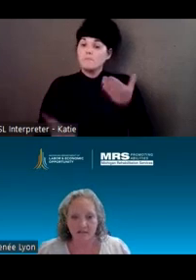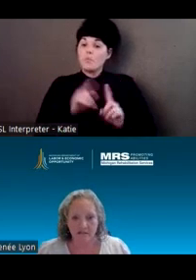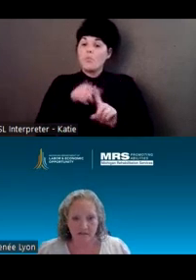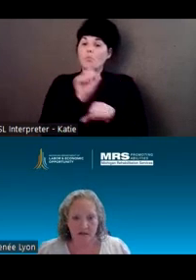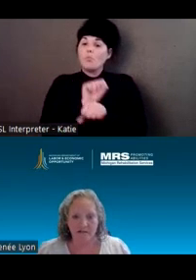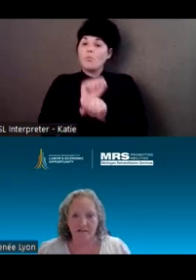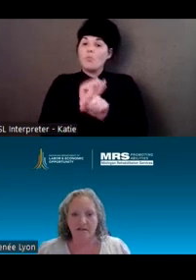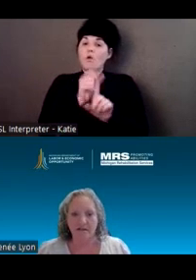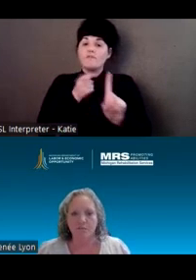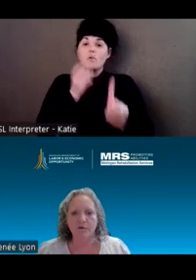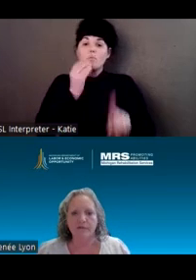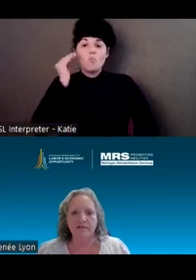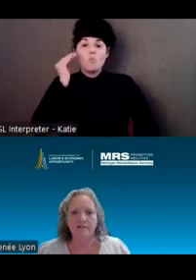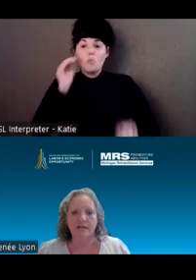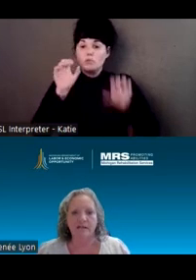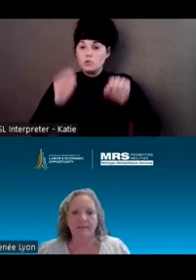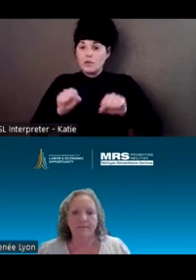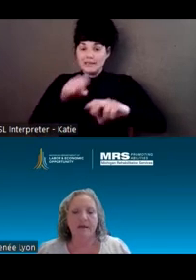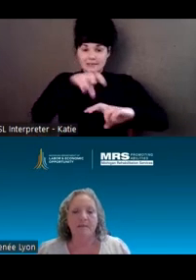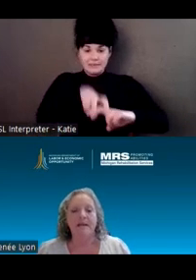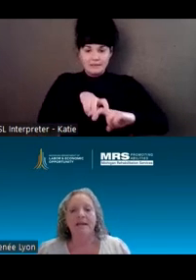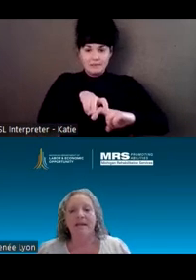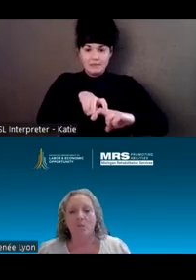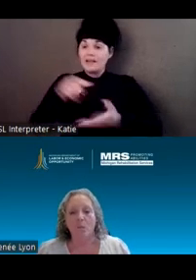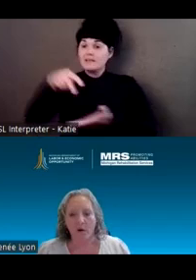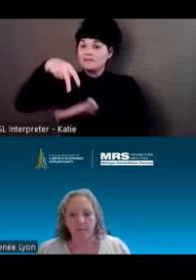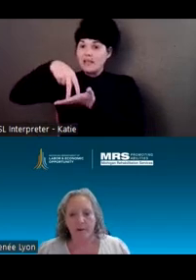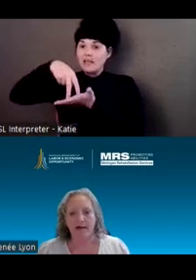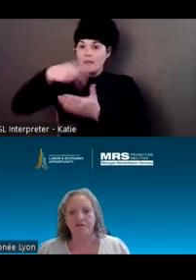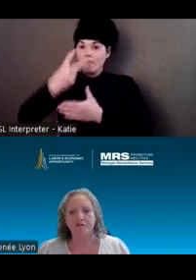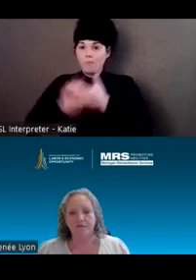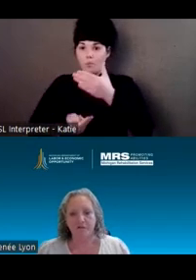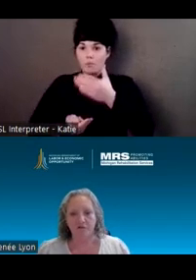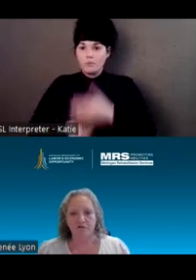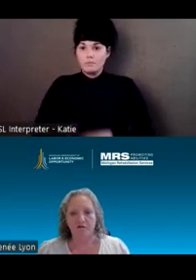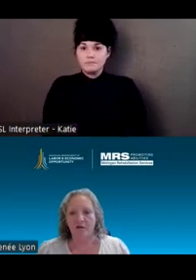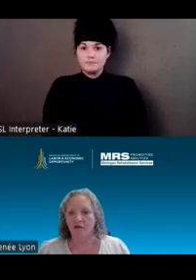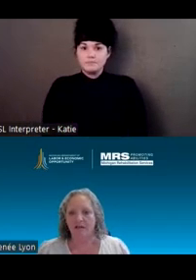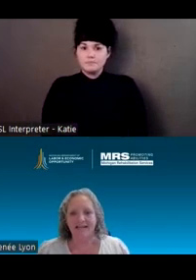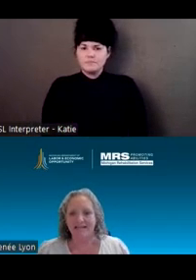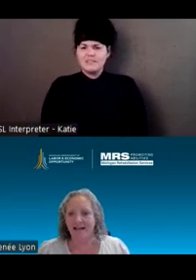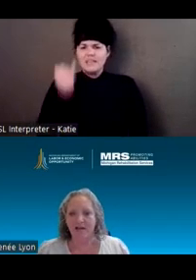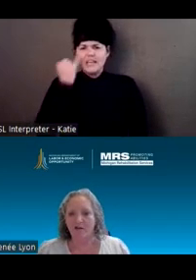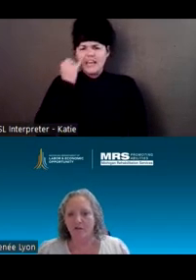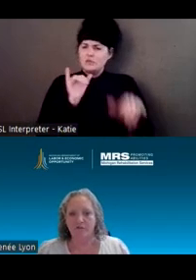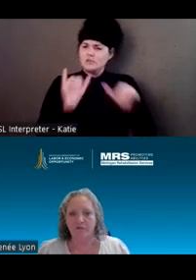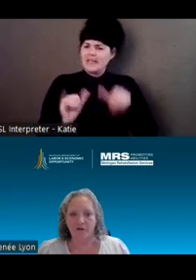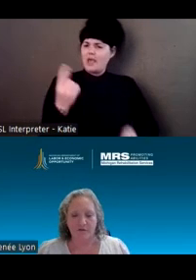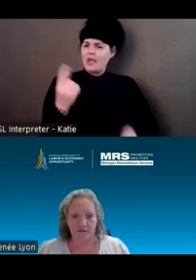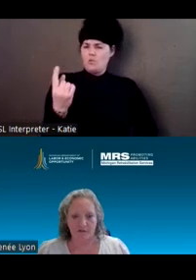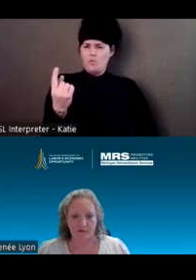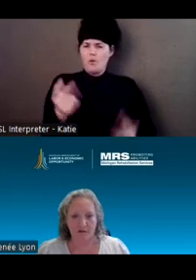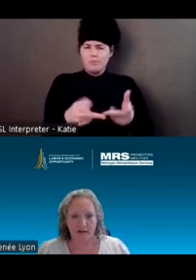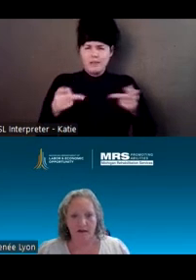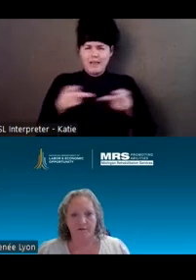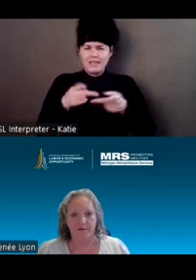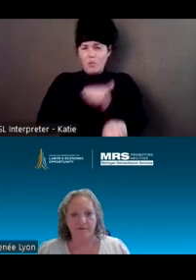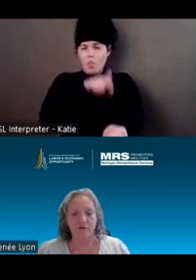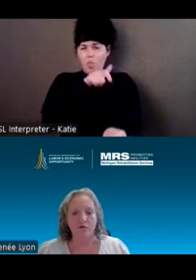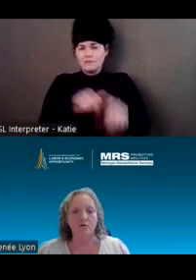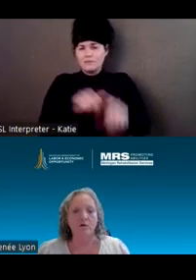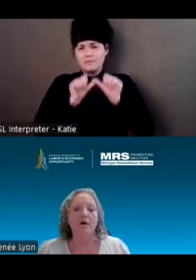As discussed previously, being in one posture for too long is not good for your physical